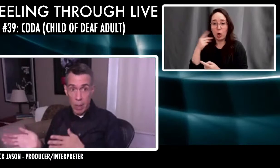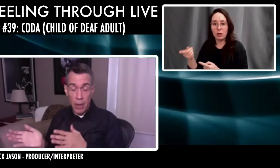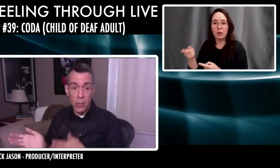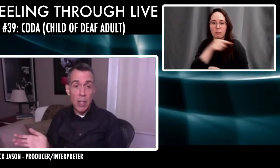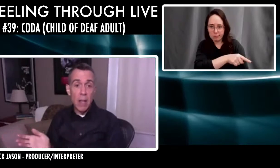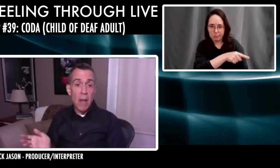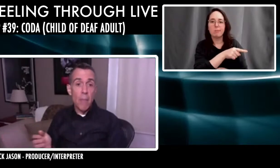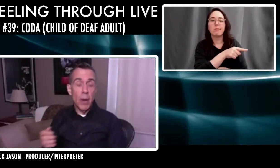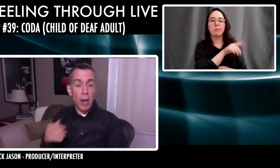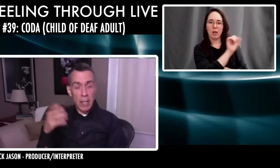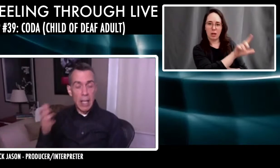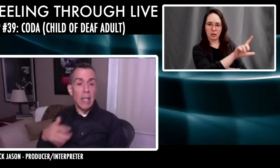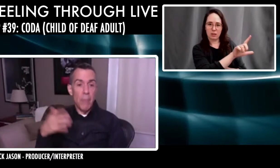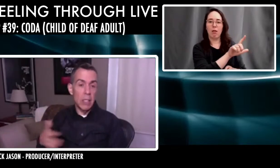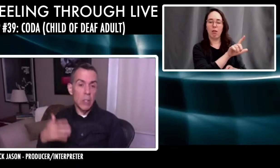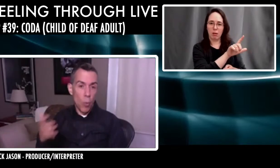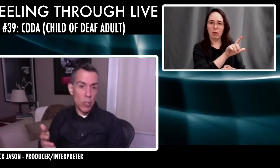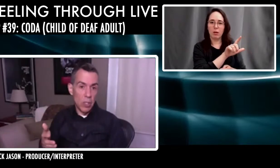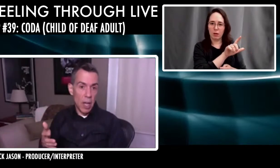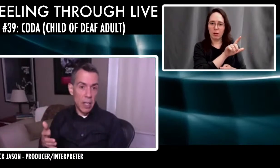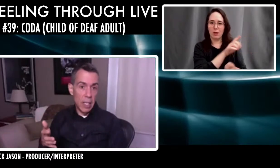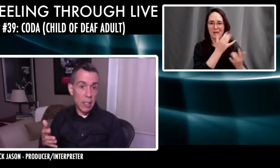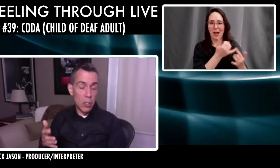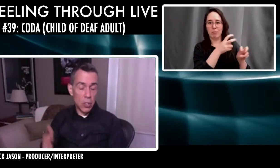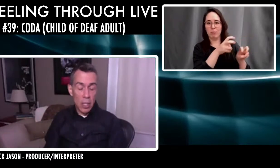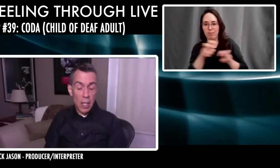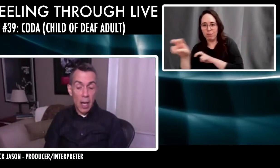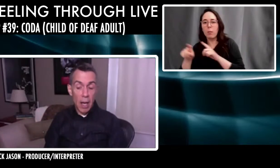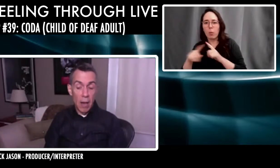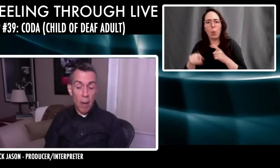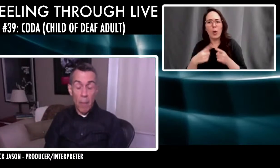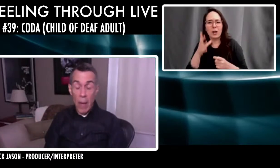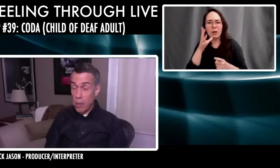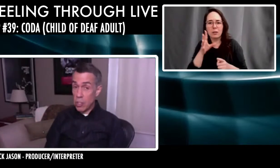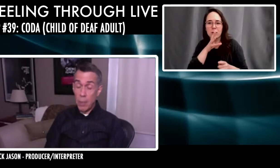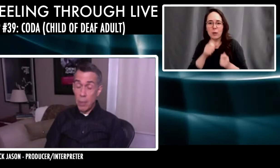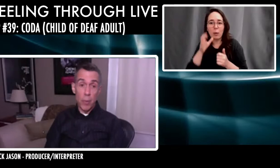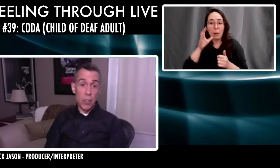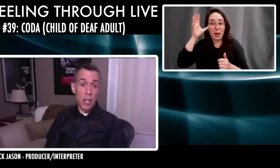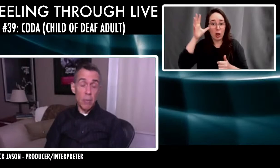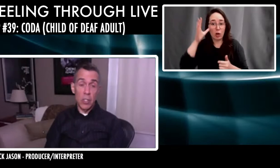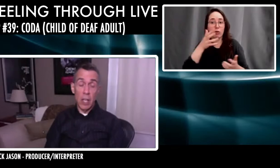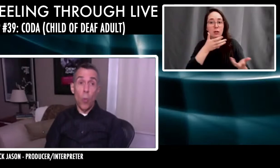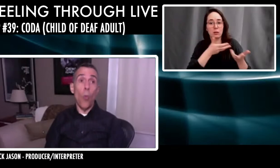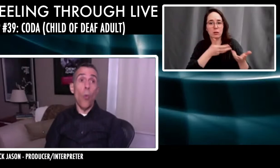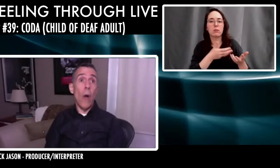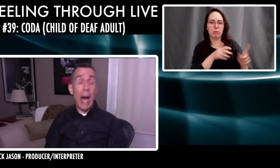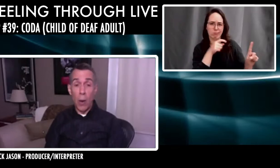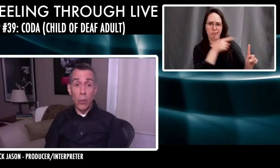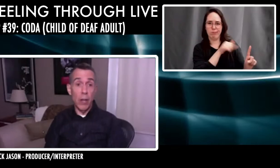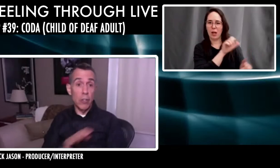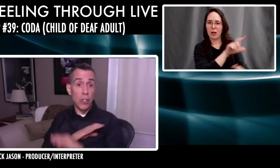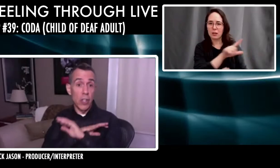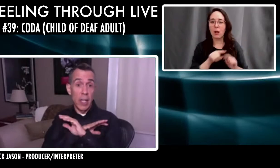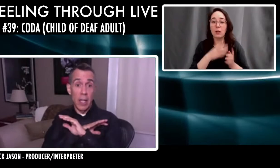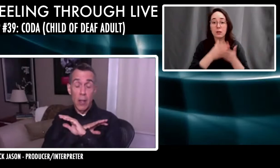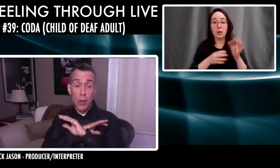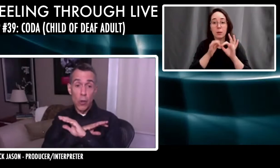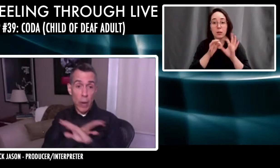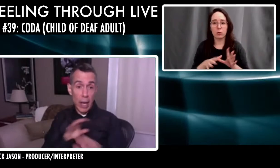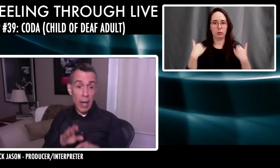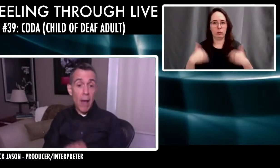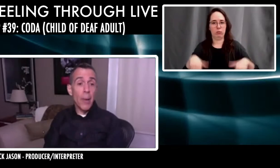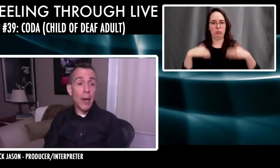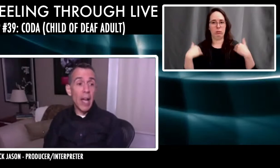I speak to my parents, but on a daily basis, it's more signed English. Um, and there are some interpreters that I'm just like, wow, they're just like